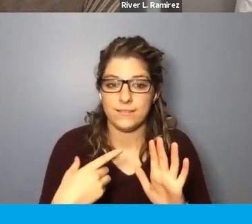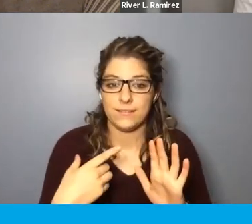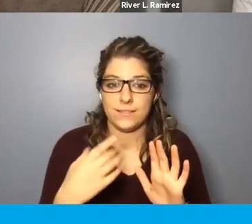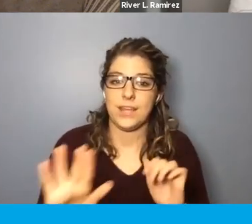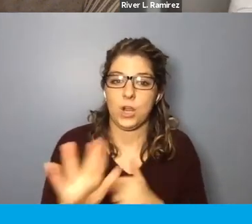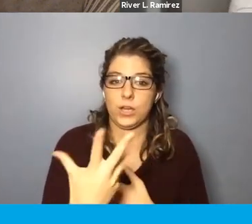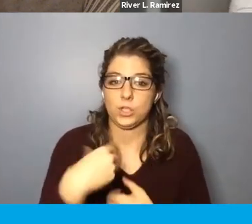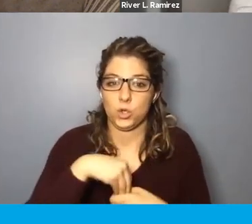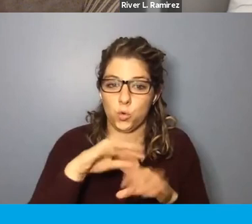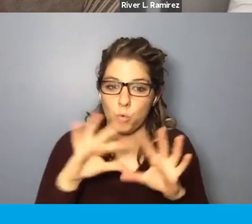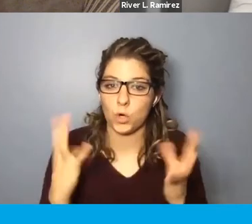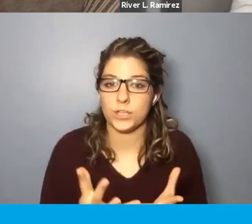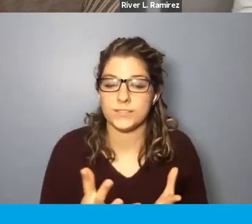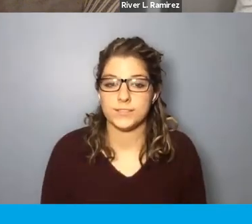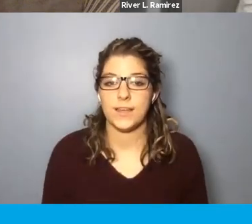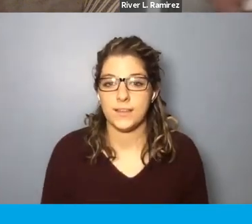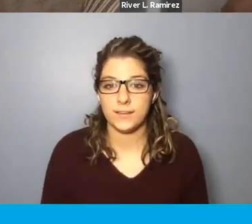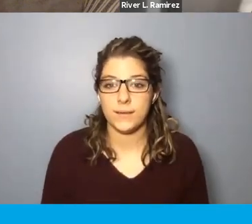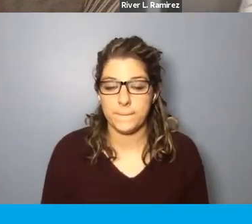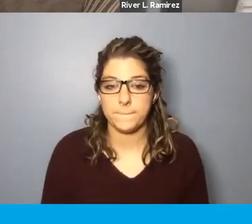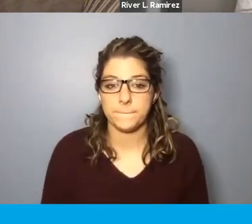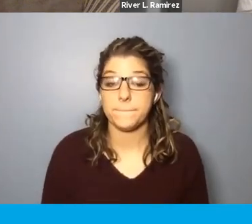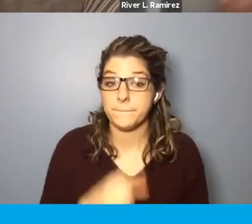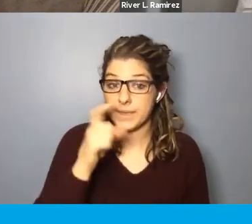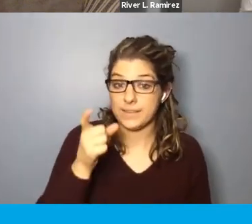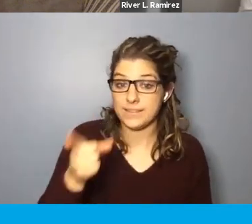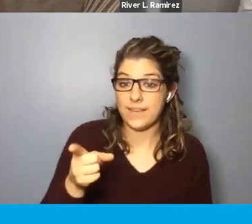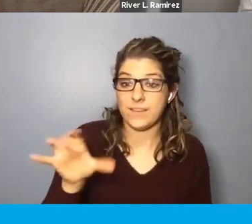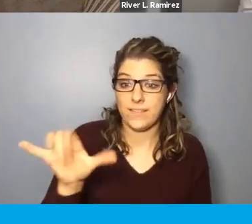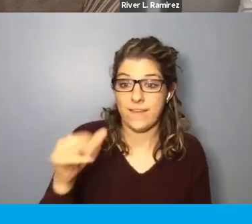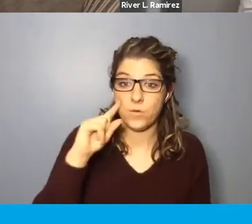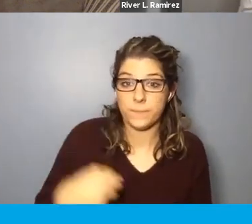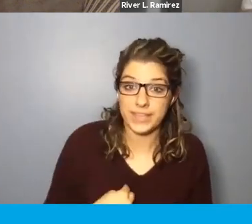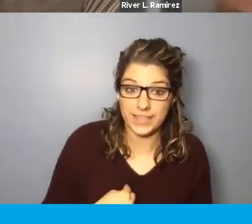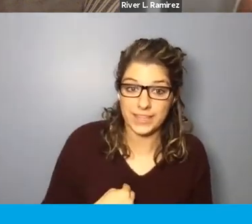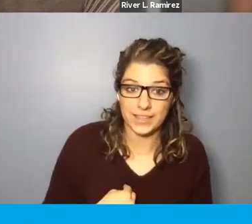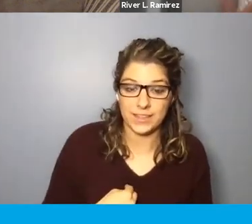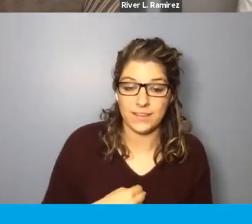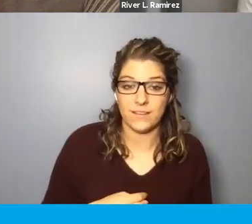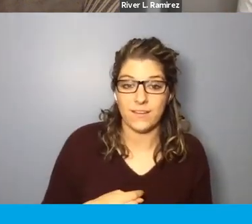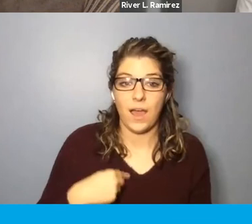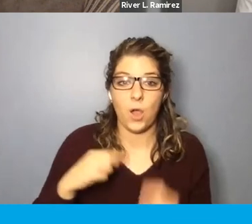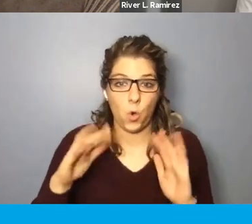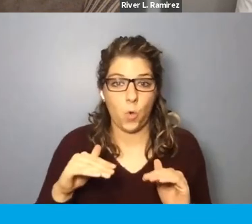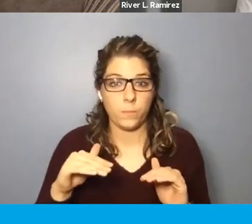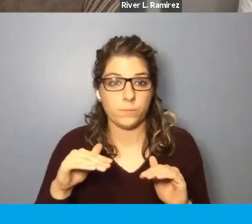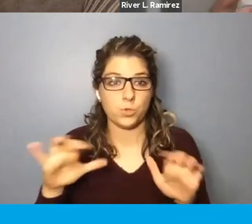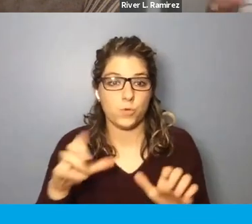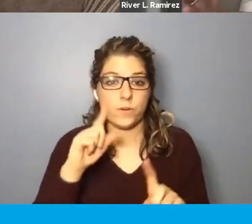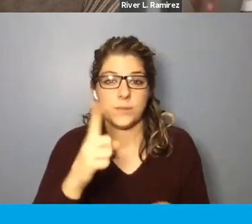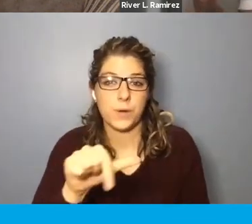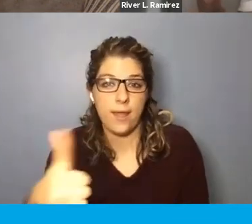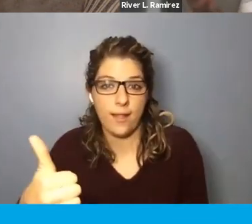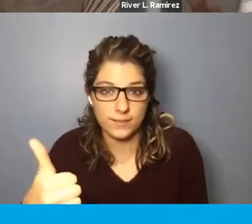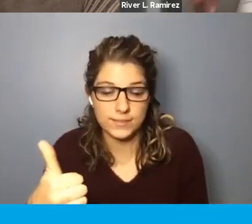internal worlds, and because they have done that for me, I hope to do that for somebody else,